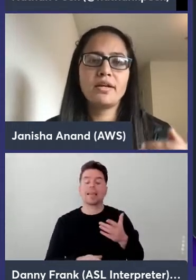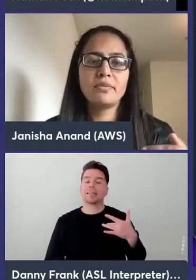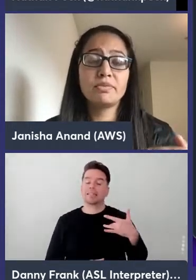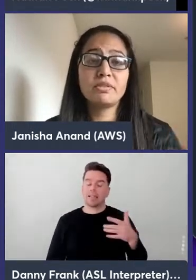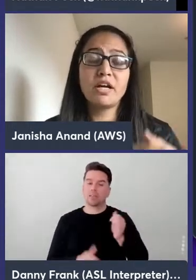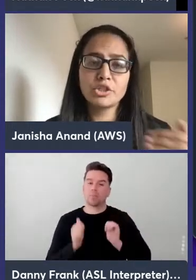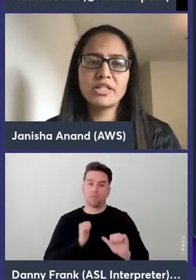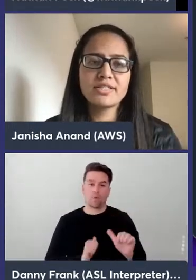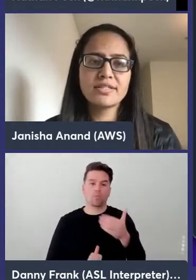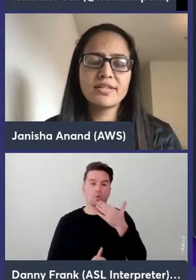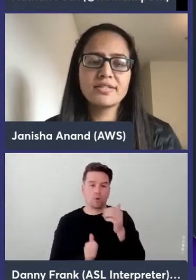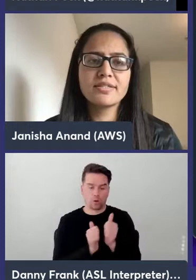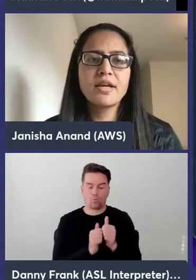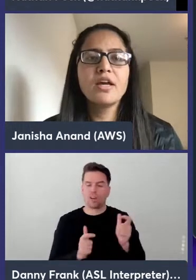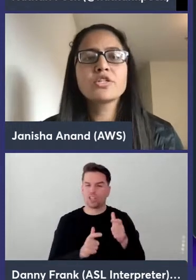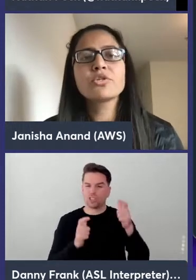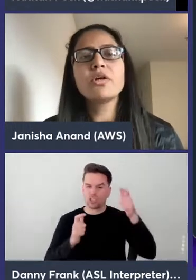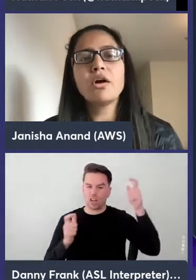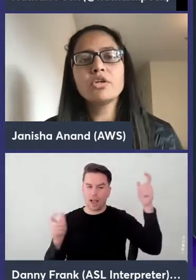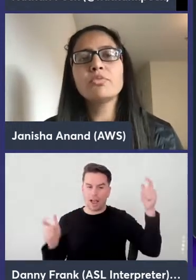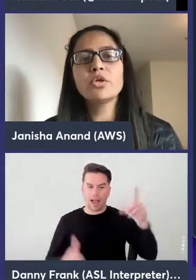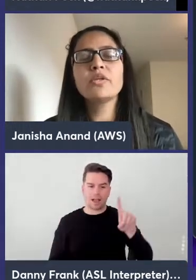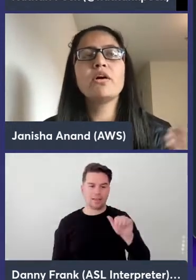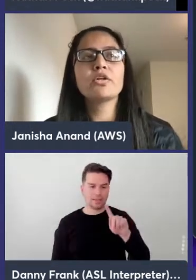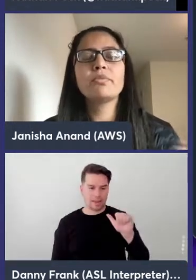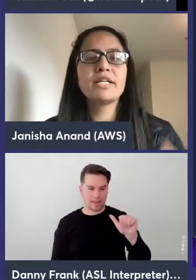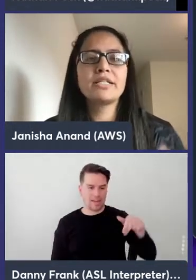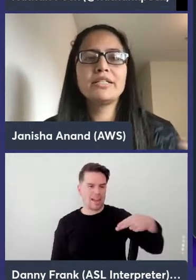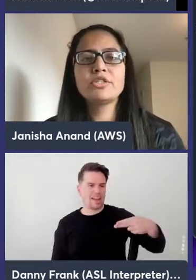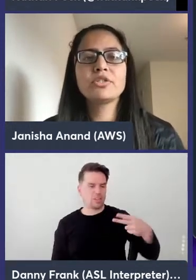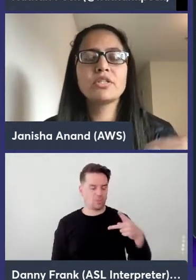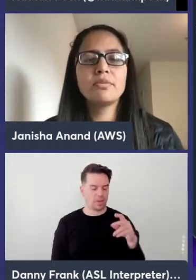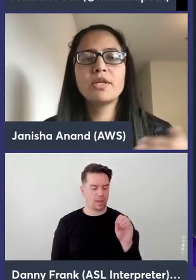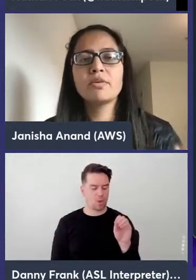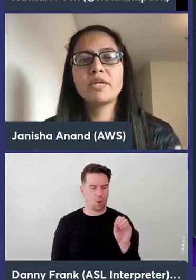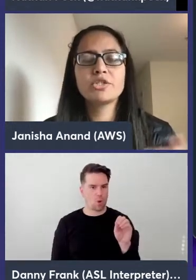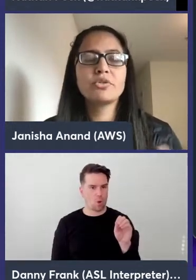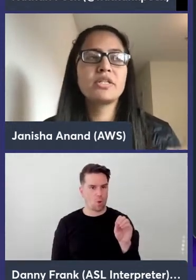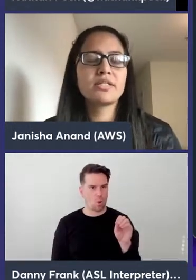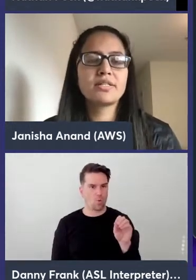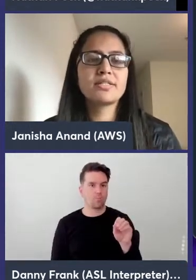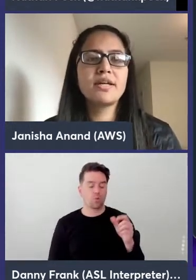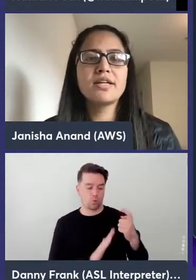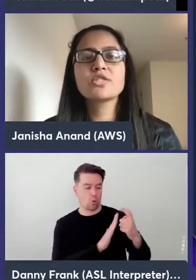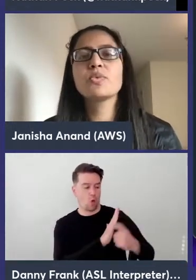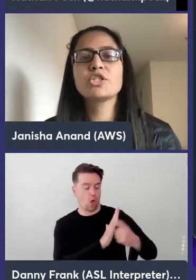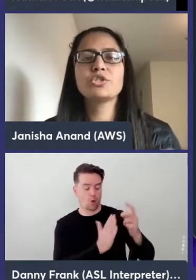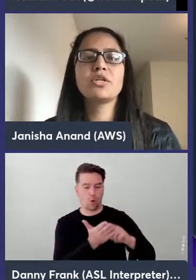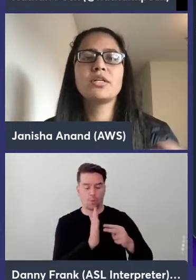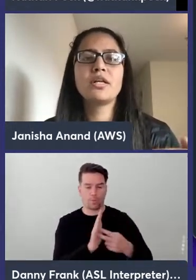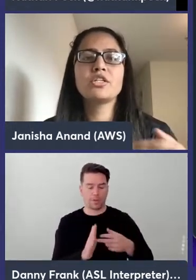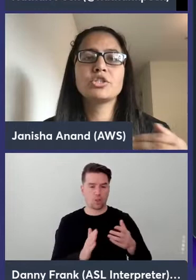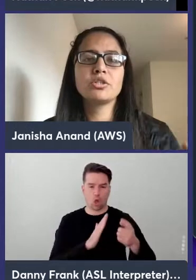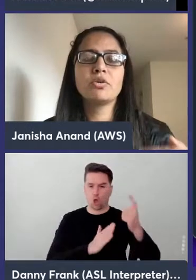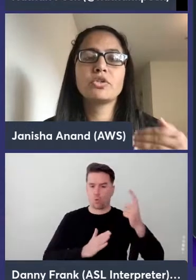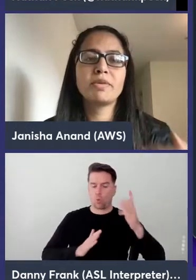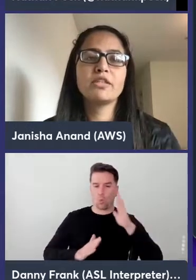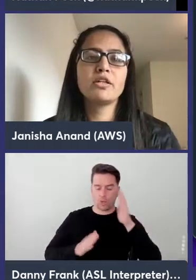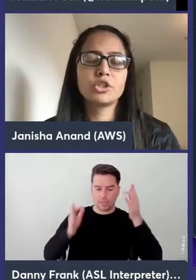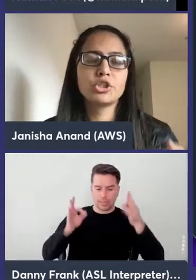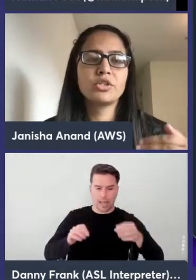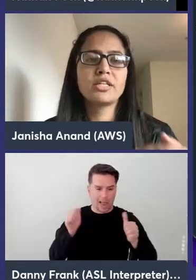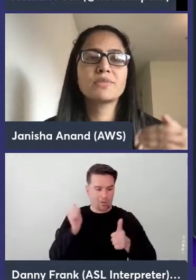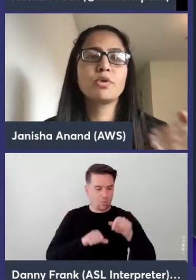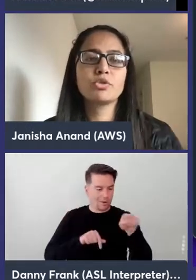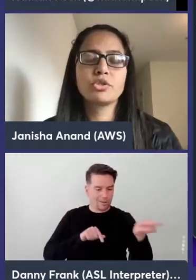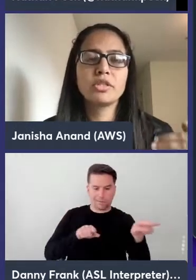with larger data set sizes. So the auto mode will automatically determine, based on your data set size, which training engine or